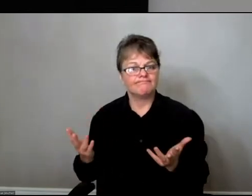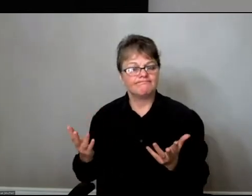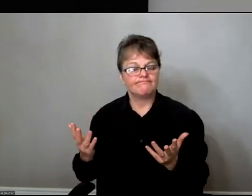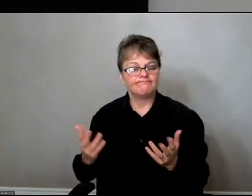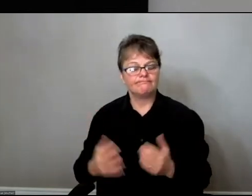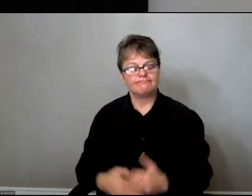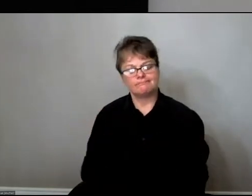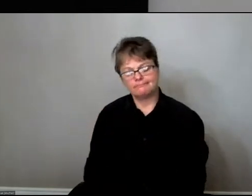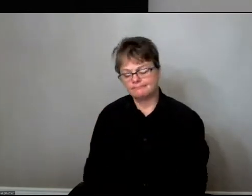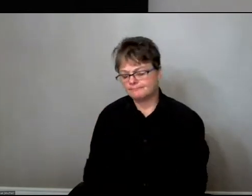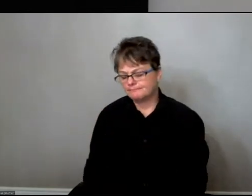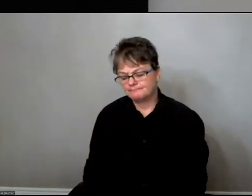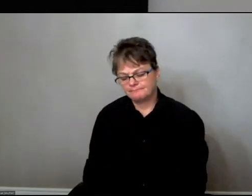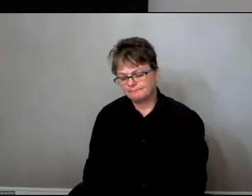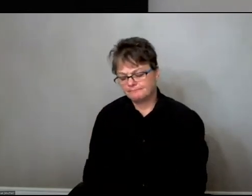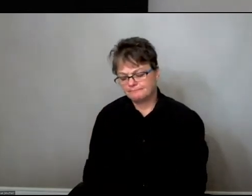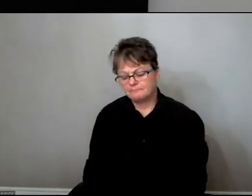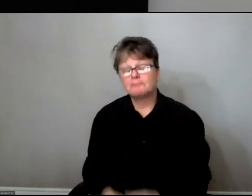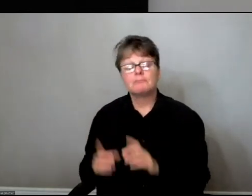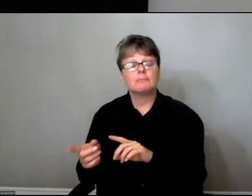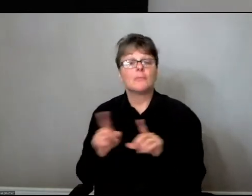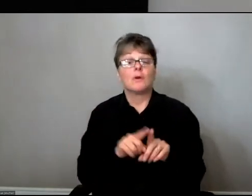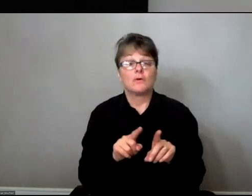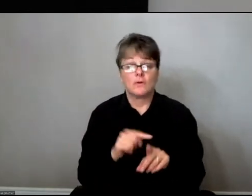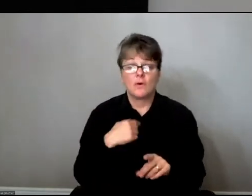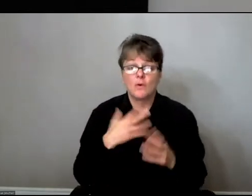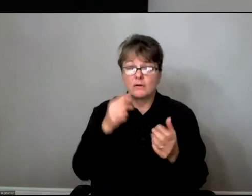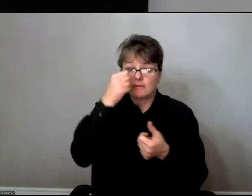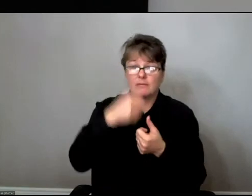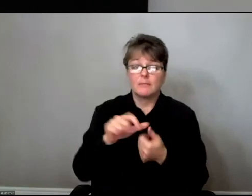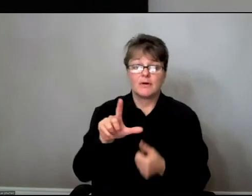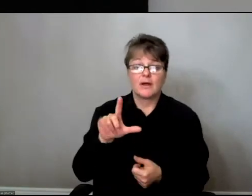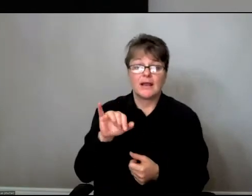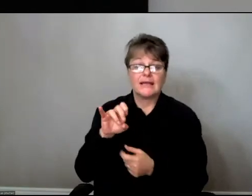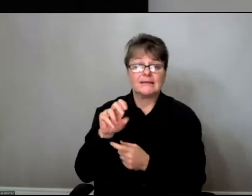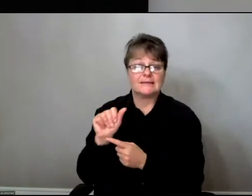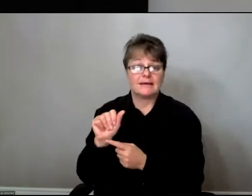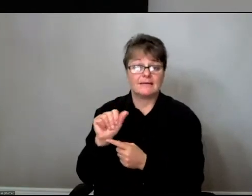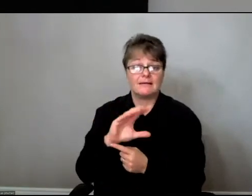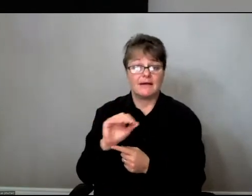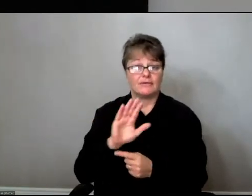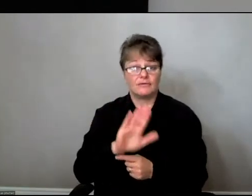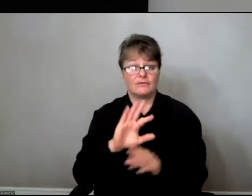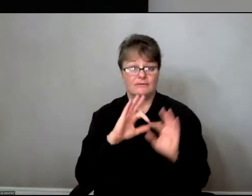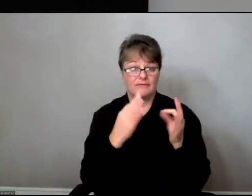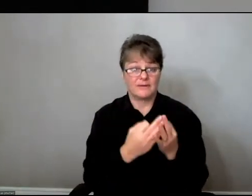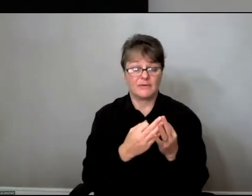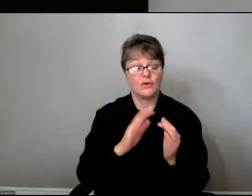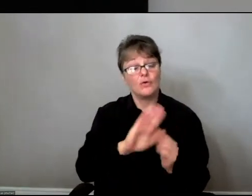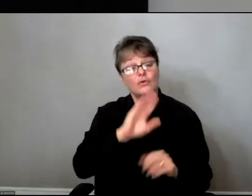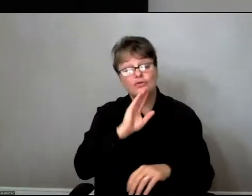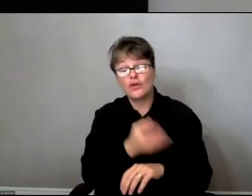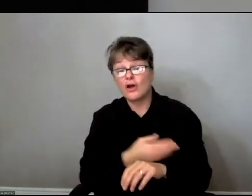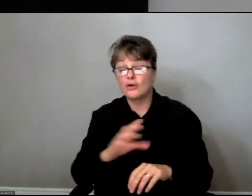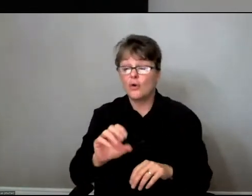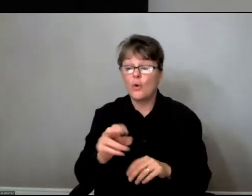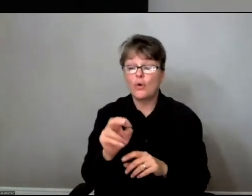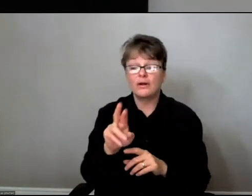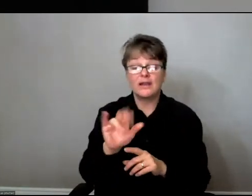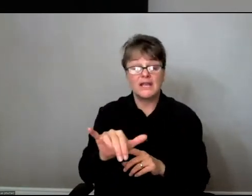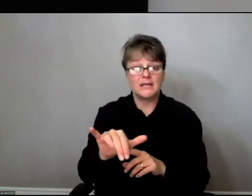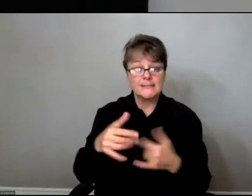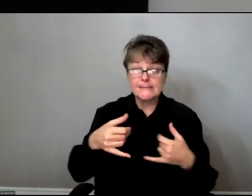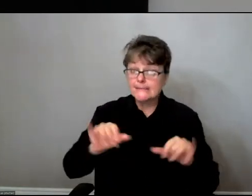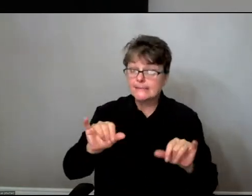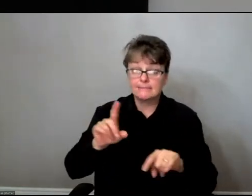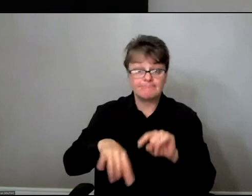I would like to remember Lisa and her family today, whose daughter Courtney has still not been found. And I would also